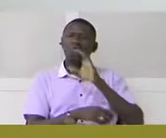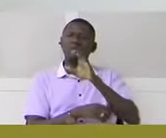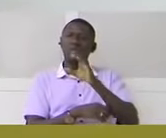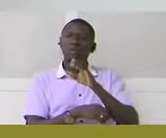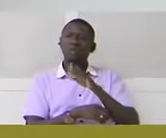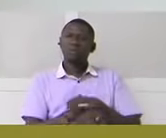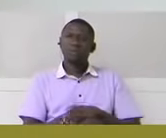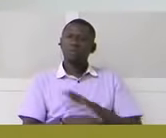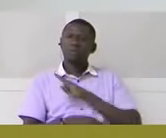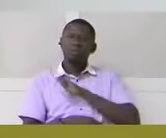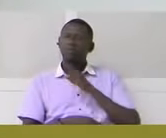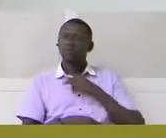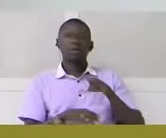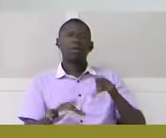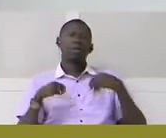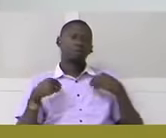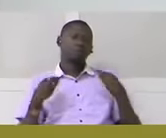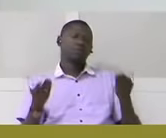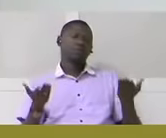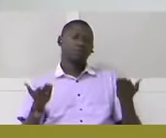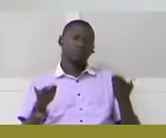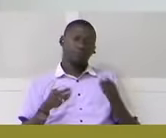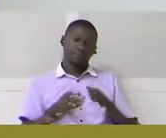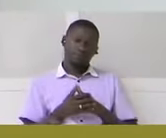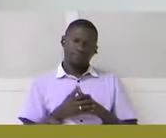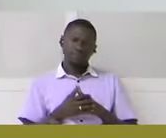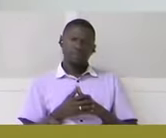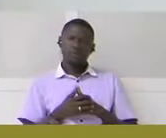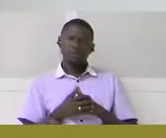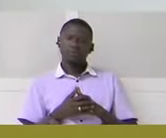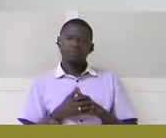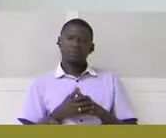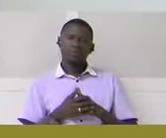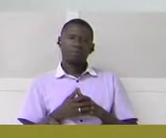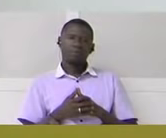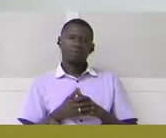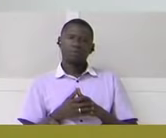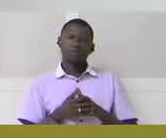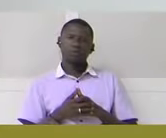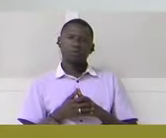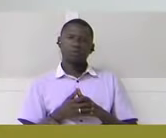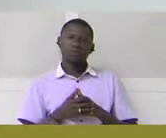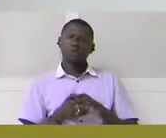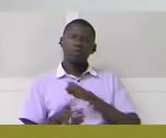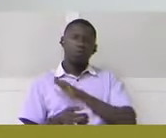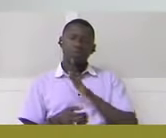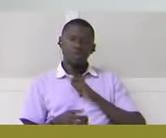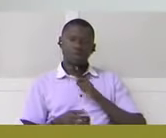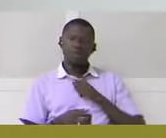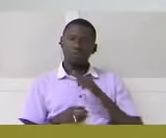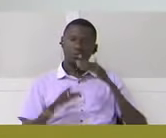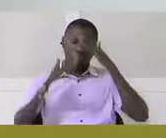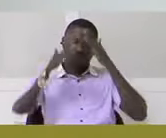not helping. We are soldiers that are bound.